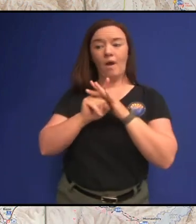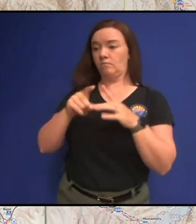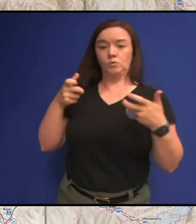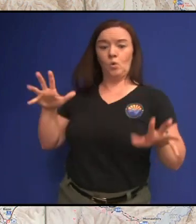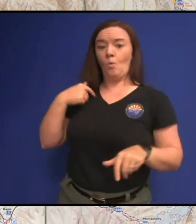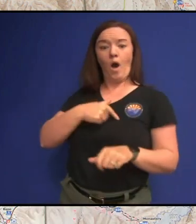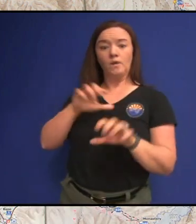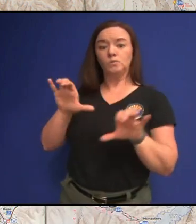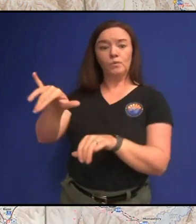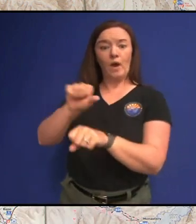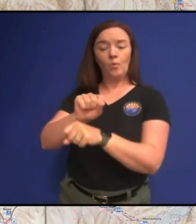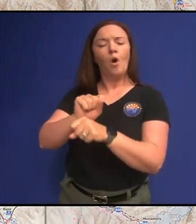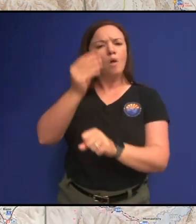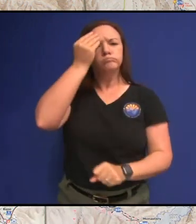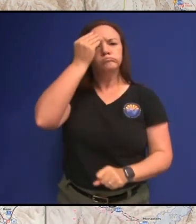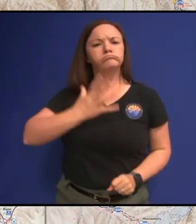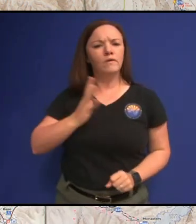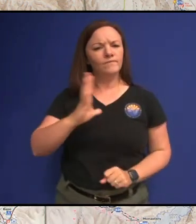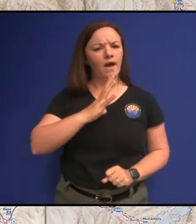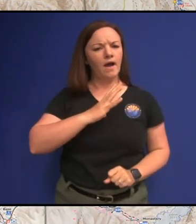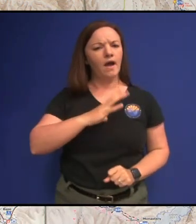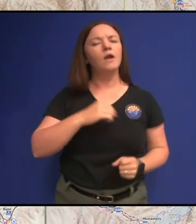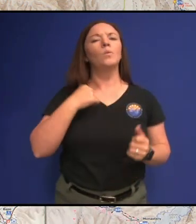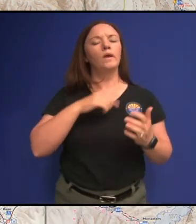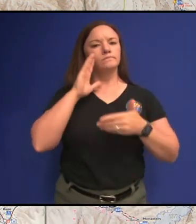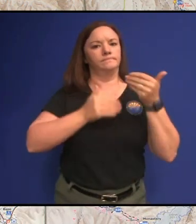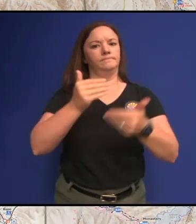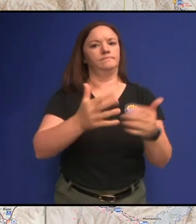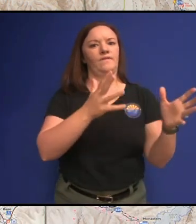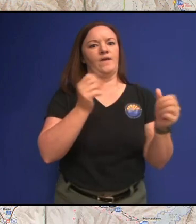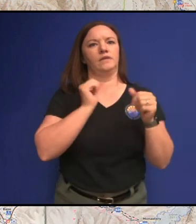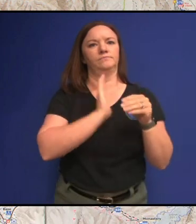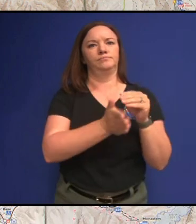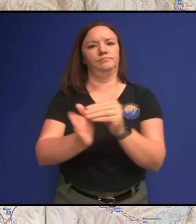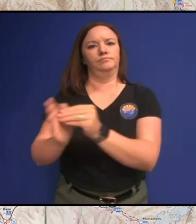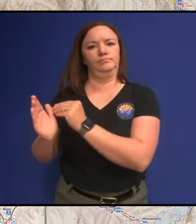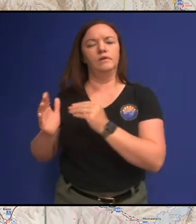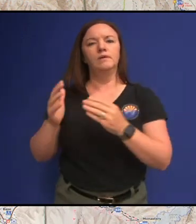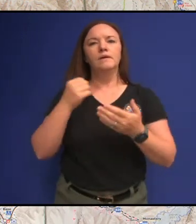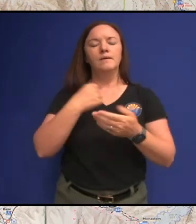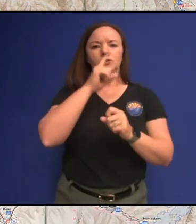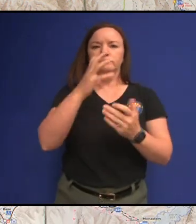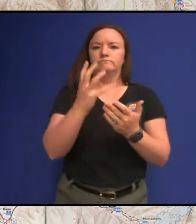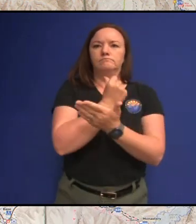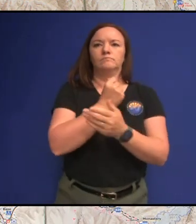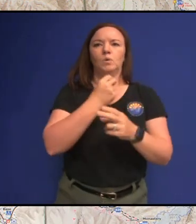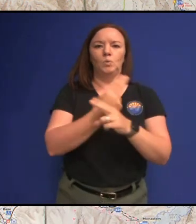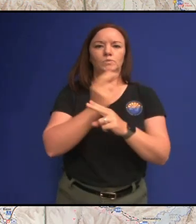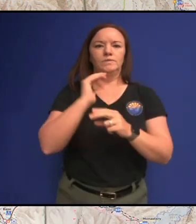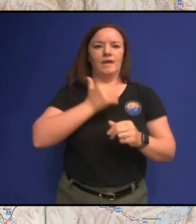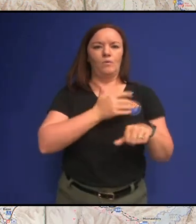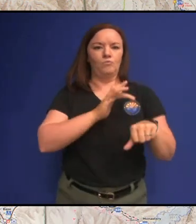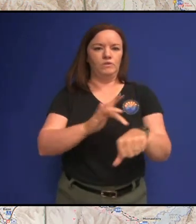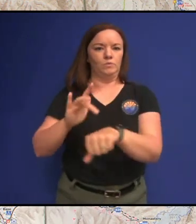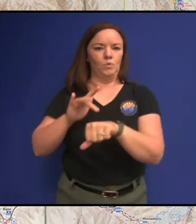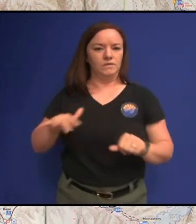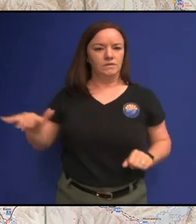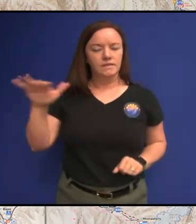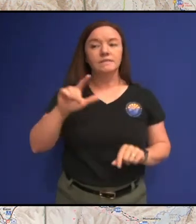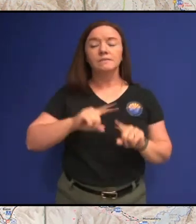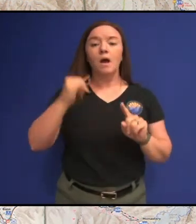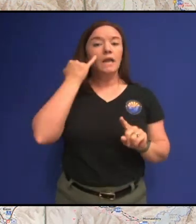know. We want to get it done as quickly as we can. We want to make sure that we're maximizing the use of the resources we have out there. But if you don't want that work